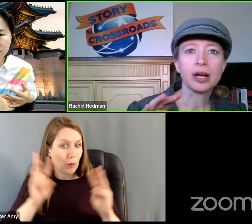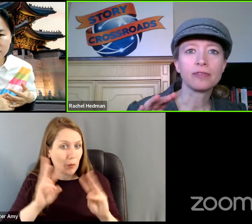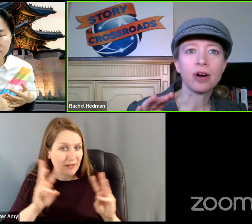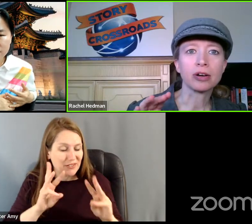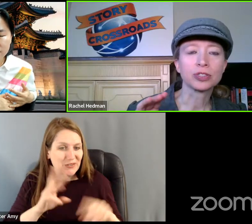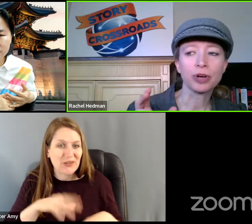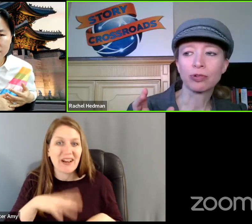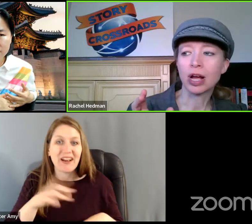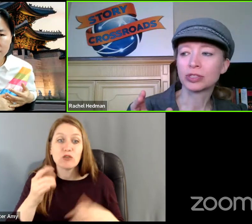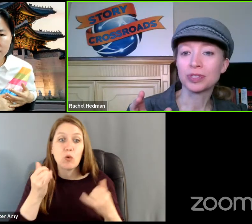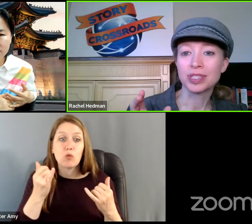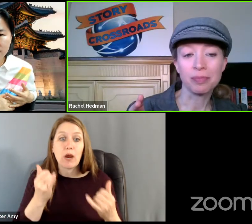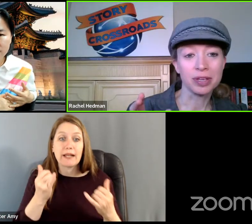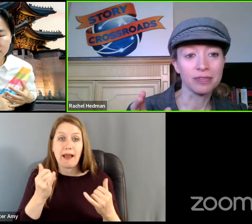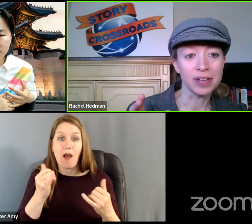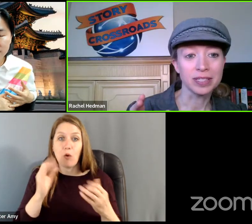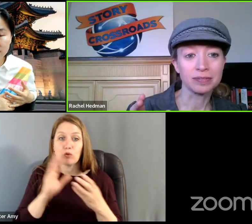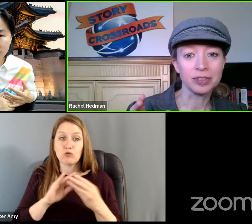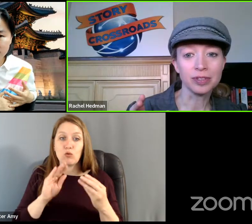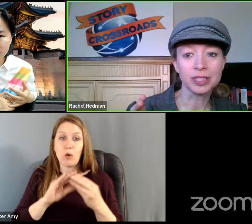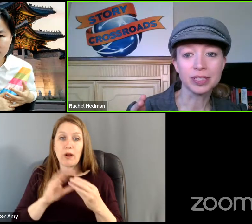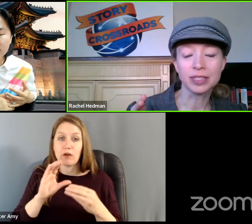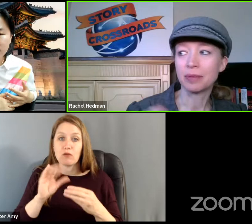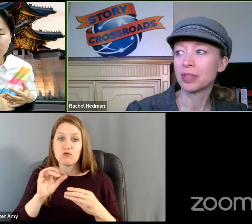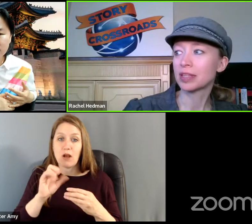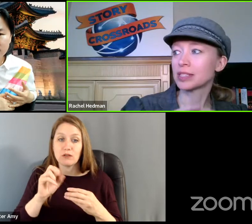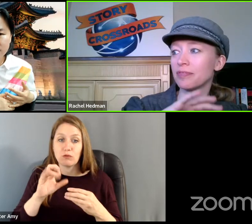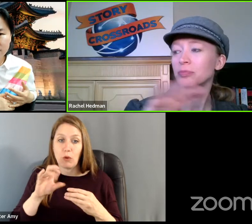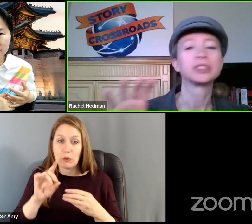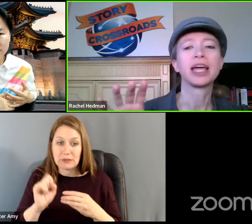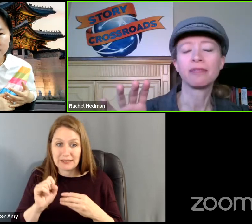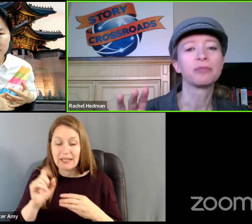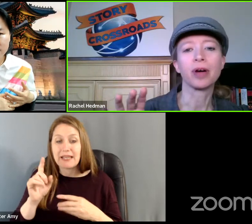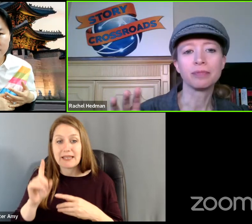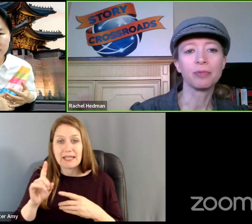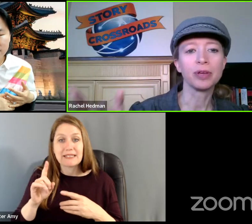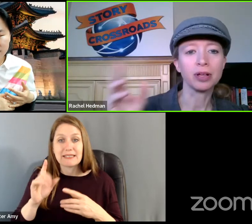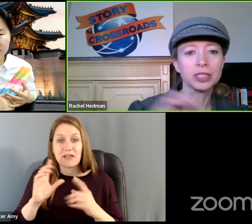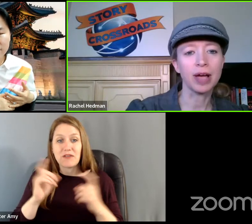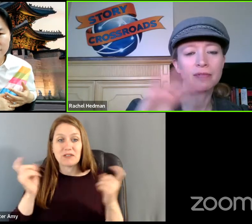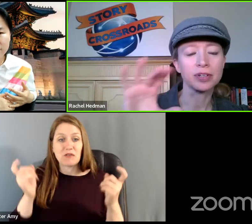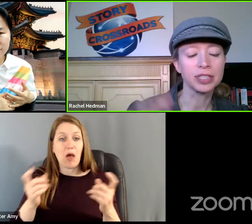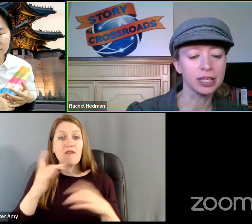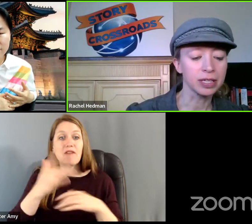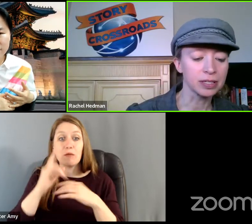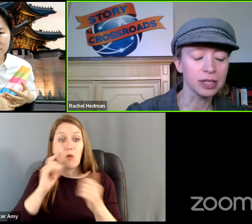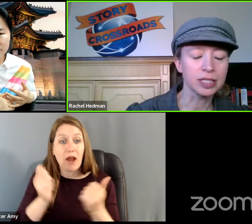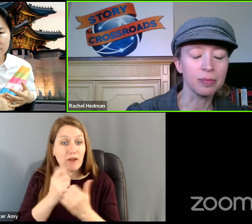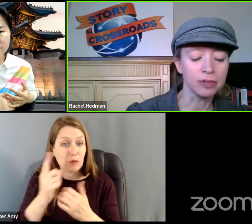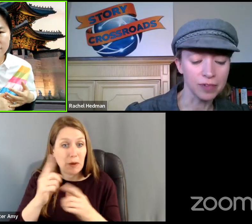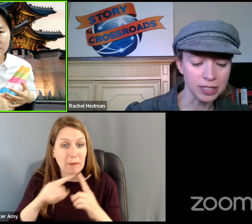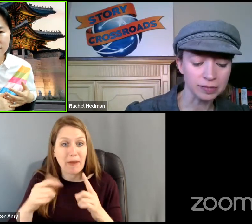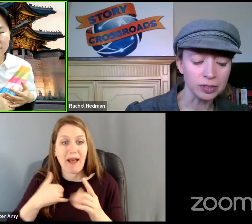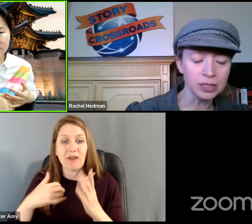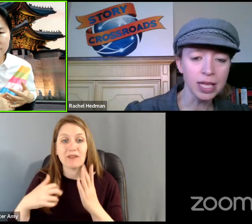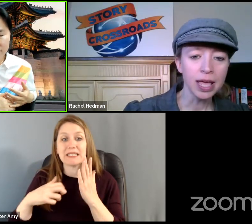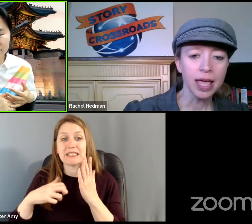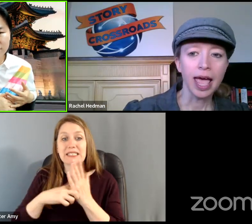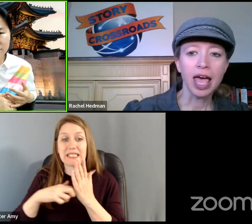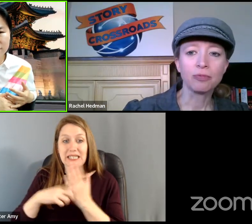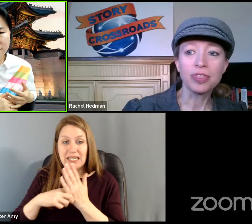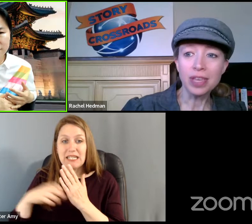middle of our Story Crossroads Summit and Festival. This is something that's available to everyone, but we also have our ticketed Summit and